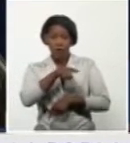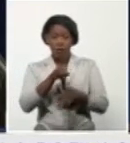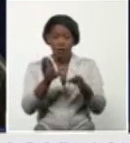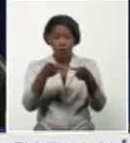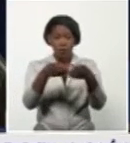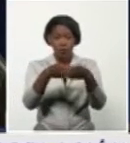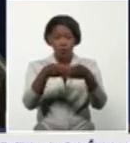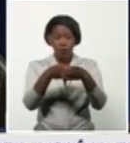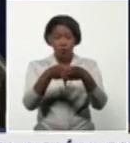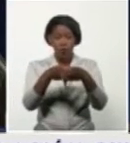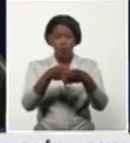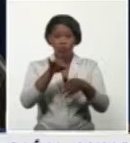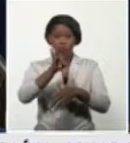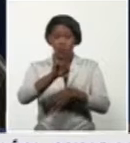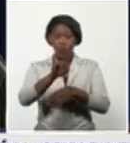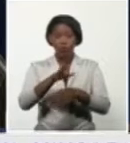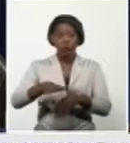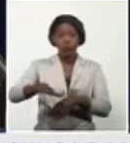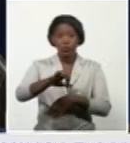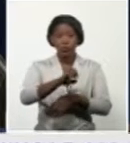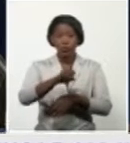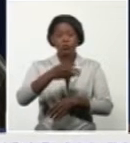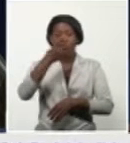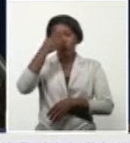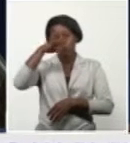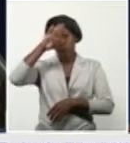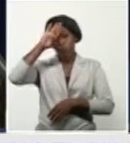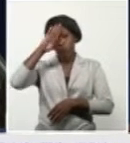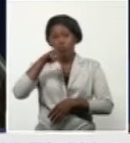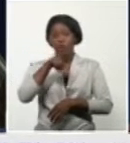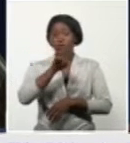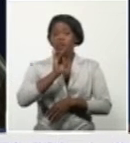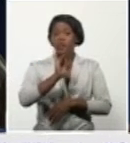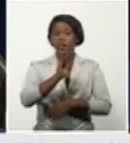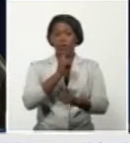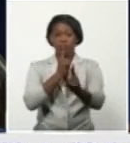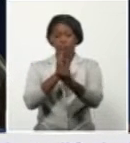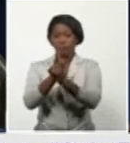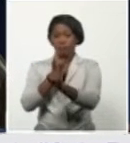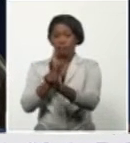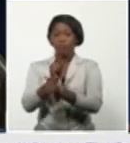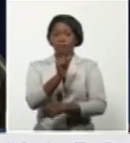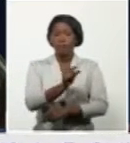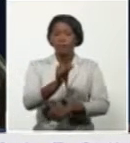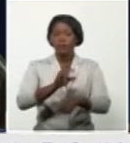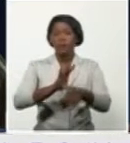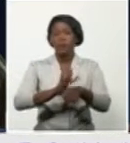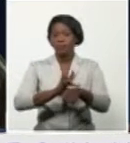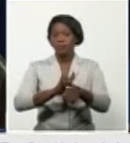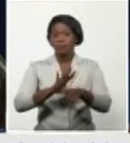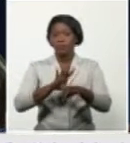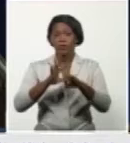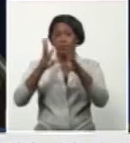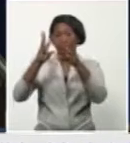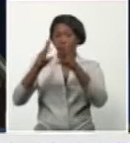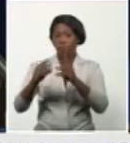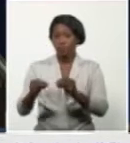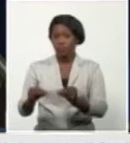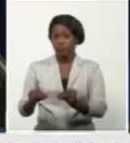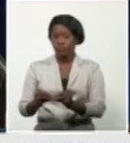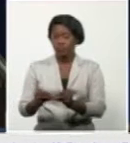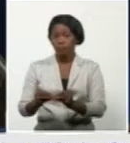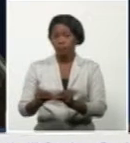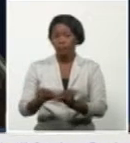The 9 cases confirmed yesterday, all are Cuban. 7 of them are contacts of confirmed cases. And in the